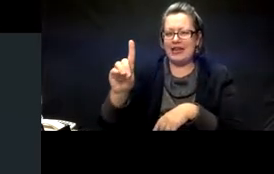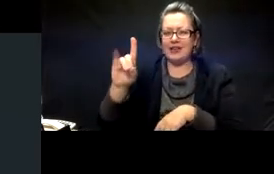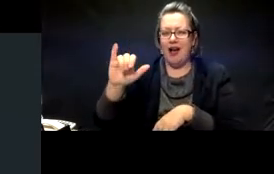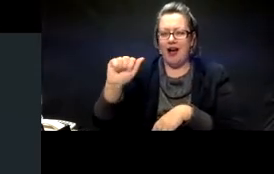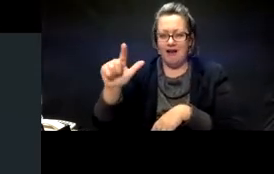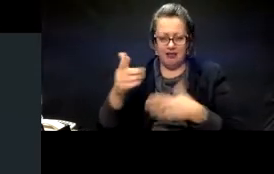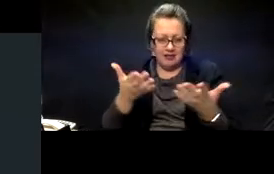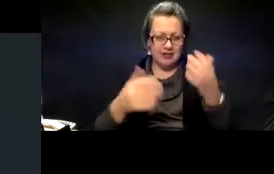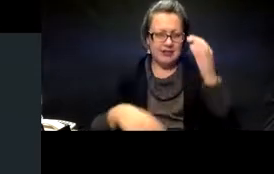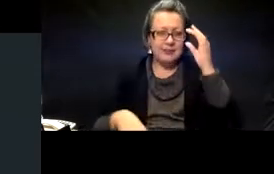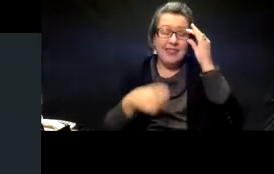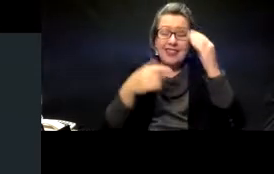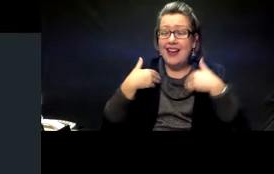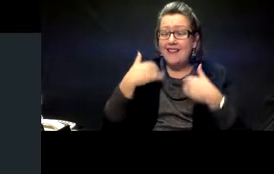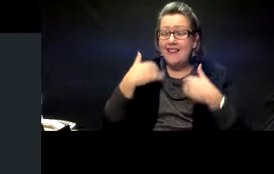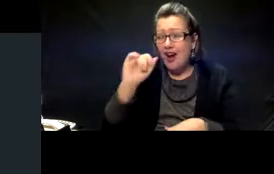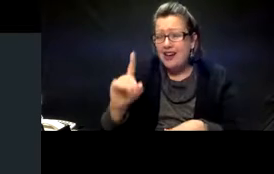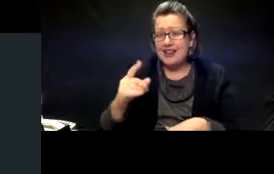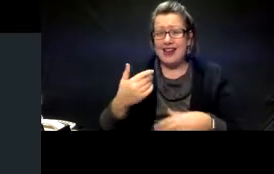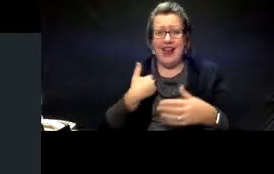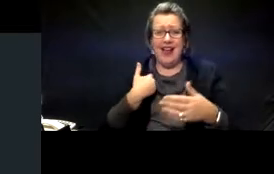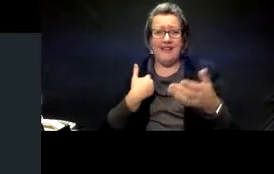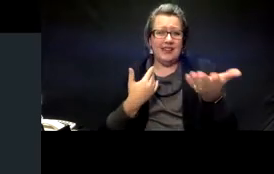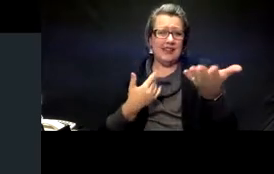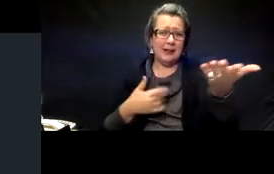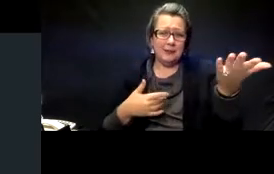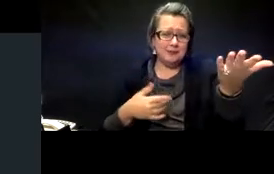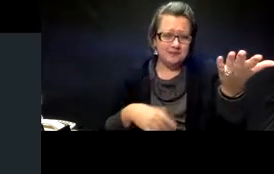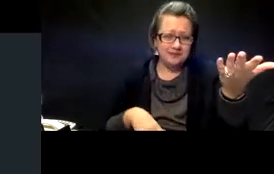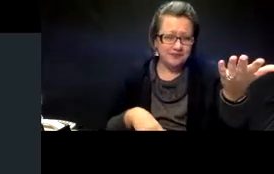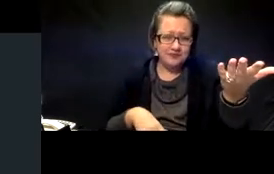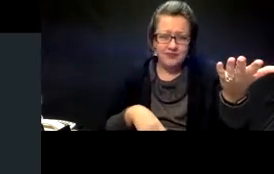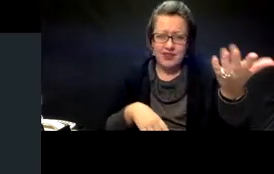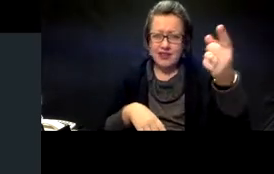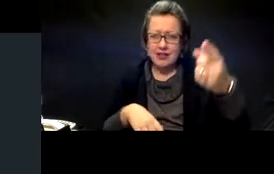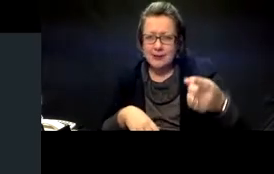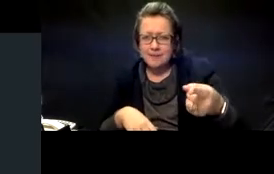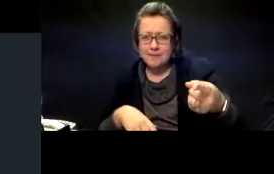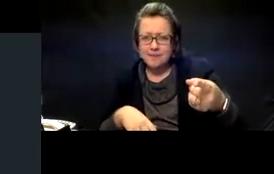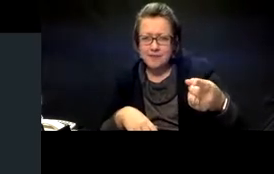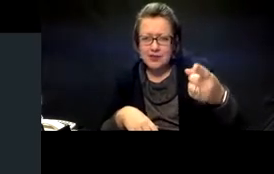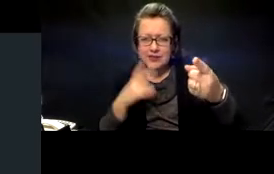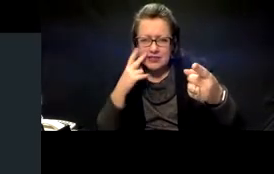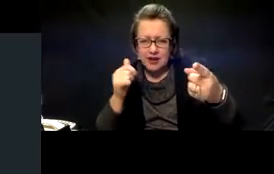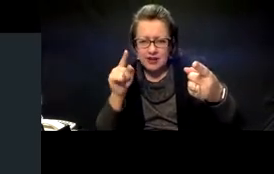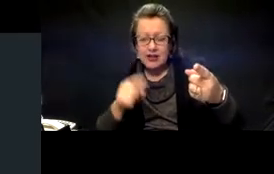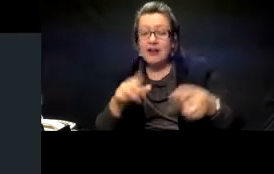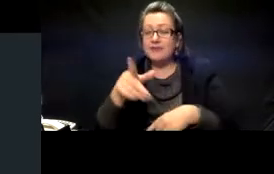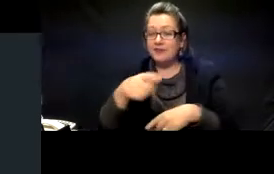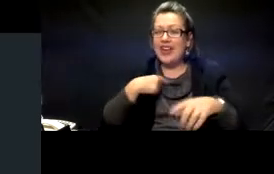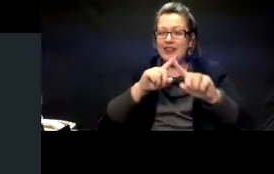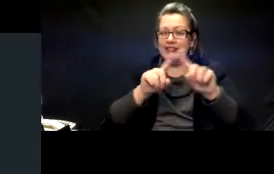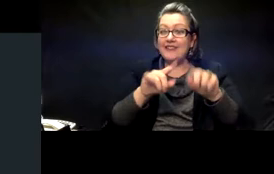feature. And so you can assign a number to a person. There's caller ID. Let's see,